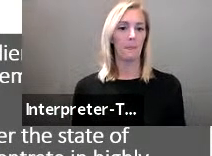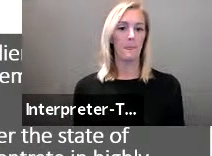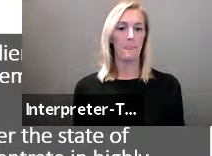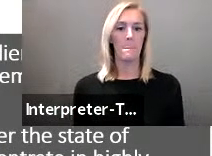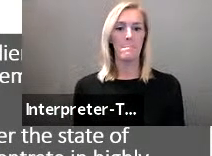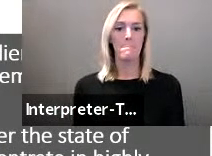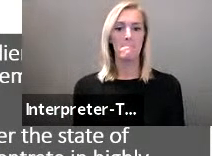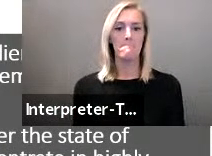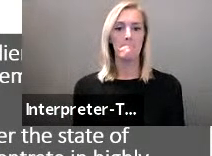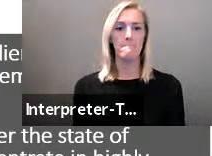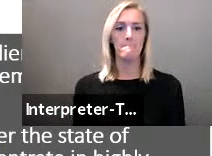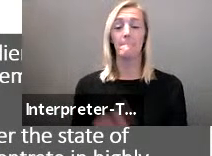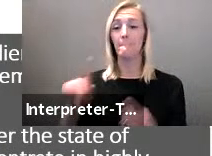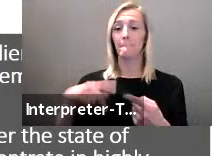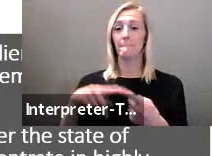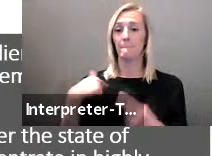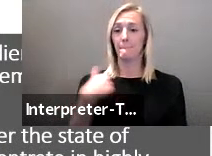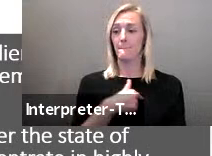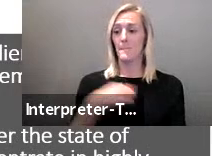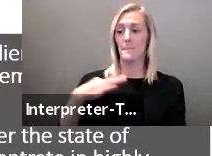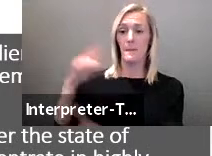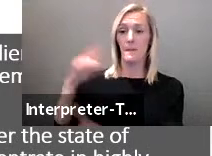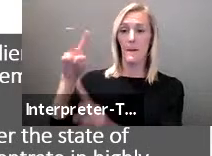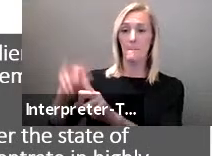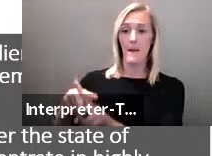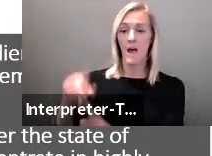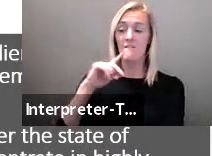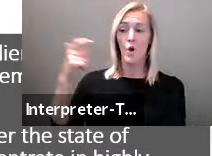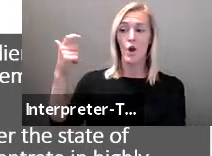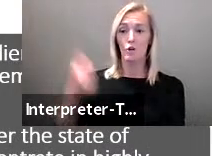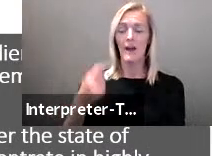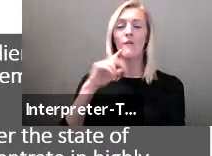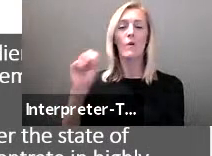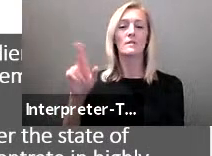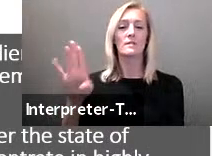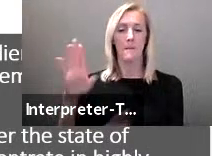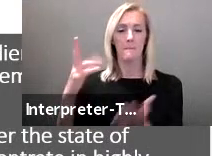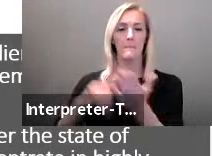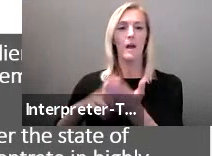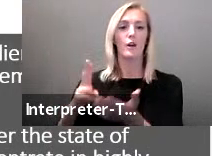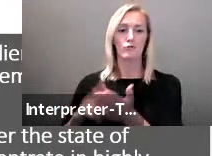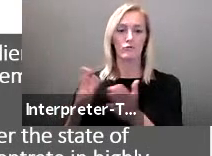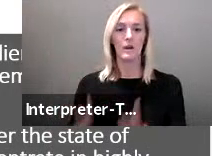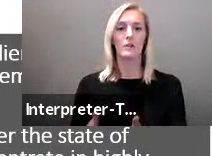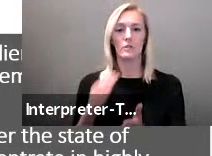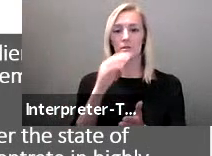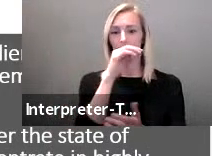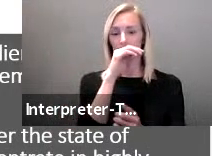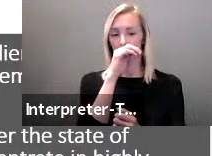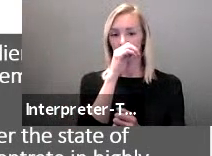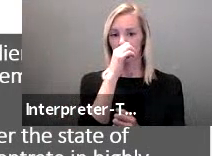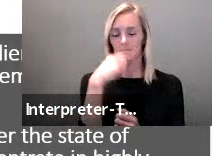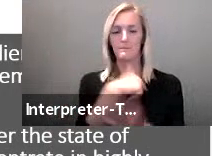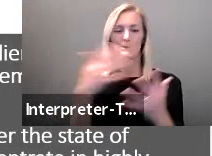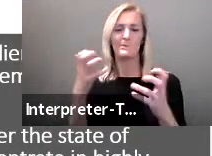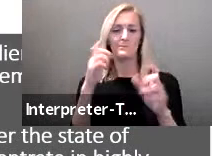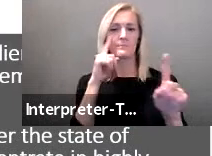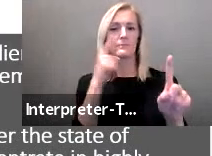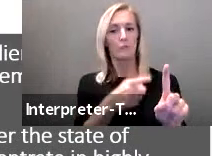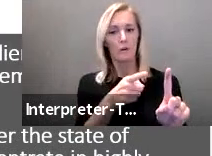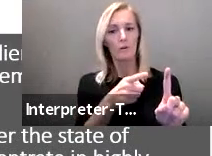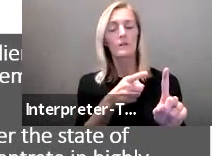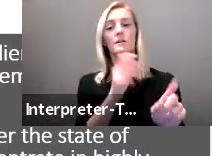When we applied for the grant as a subcontractor to Rural Coalition, we wanted to target and